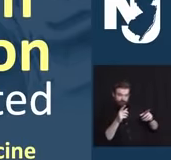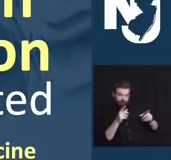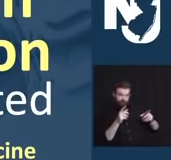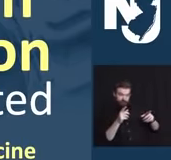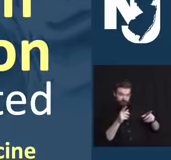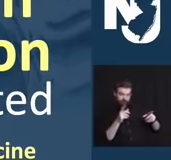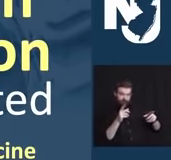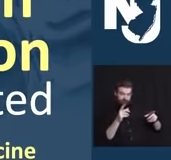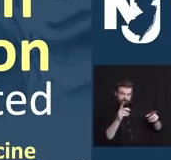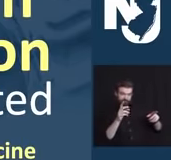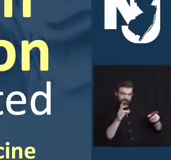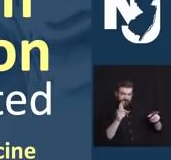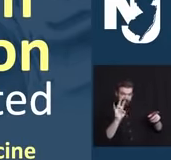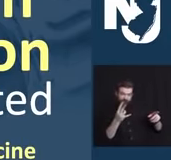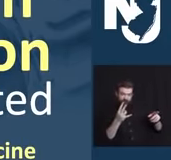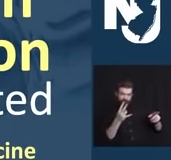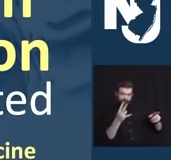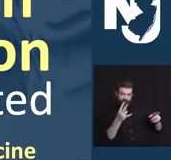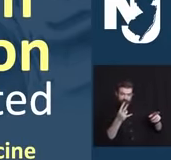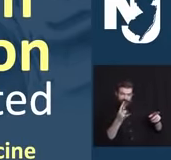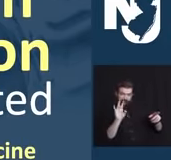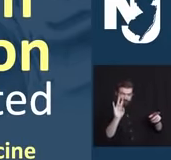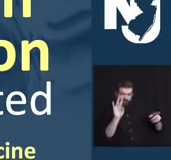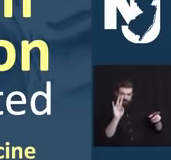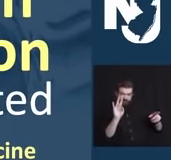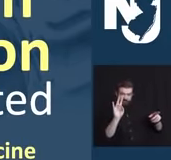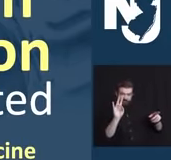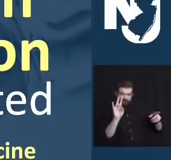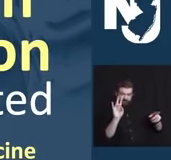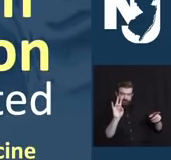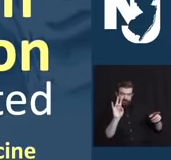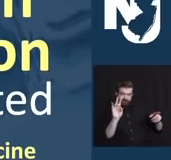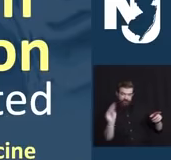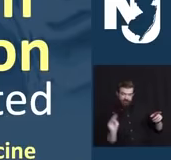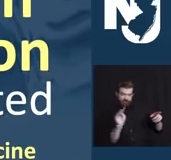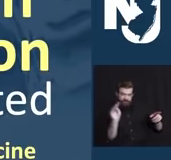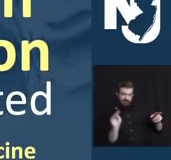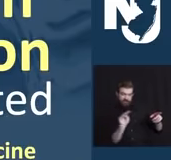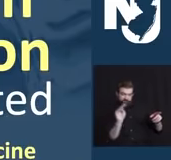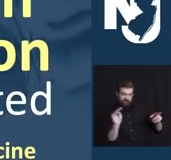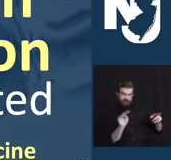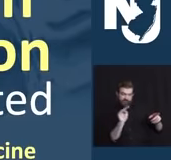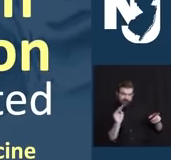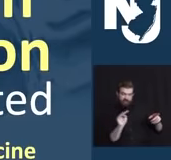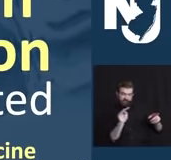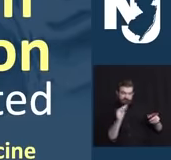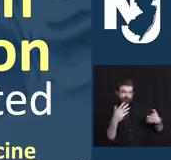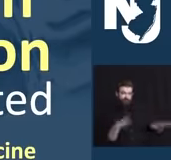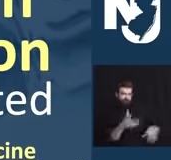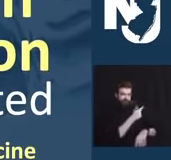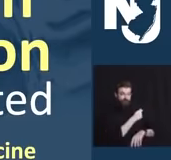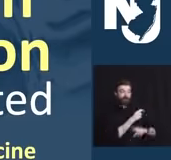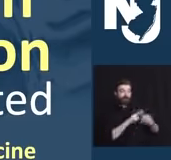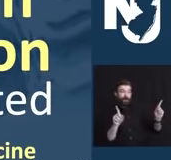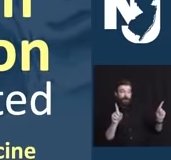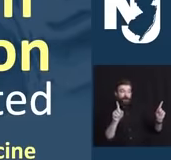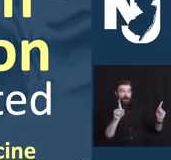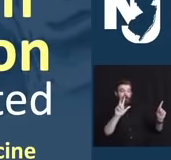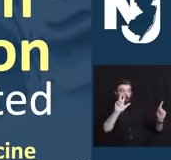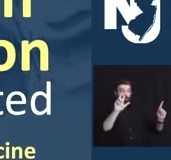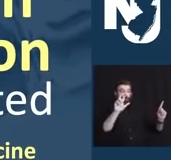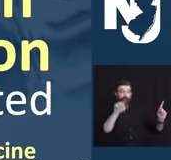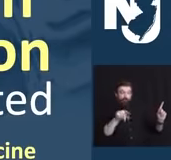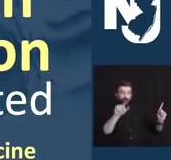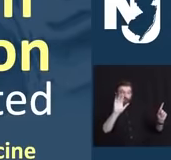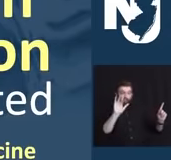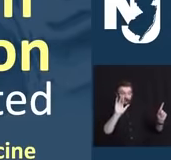shot and counted our 3 millionth fully vaccinated person. Additionally, and Judy, I think you and Ed are going to provide